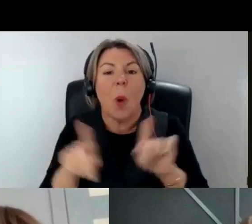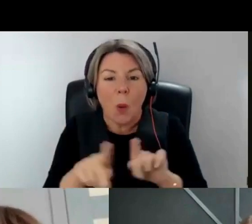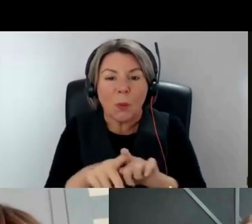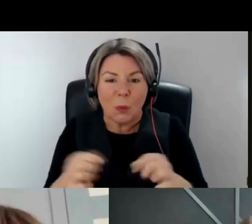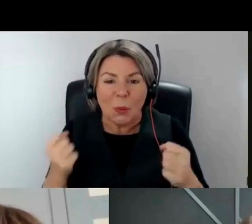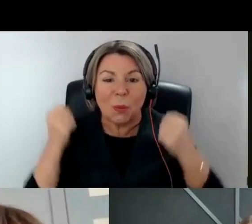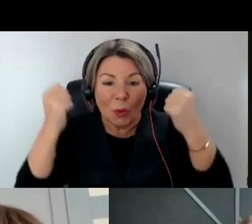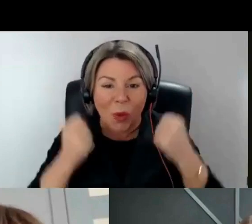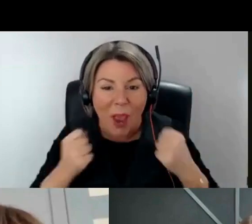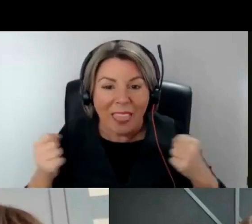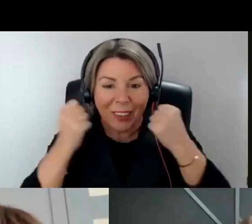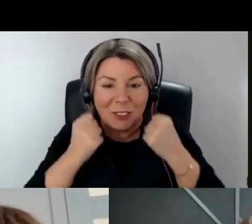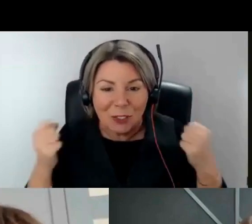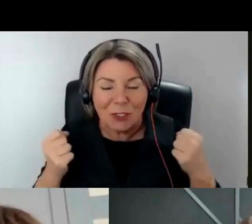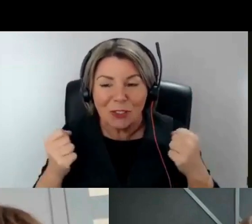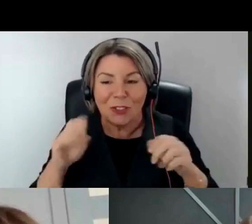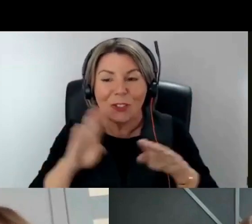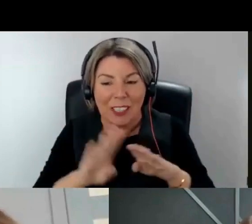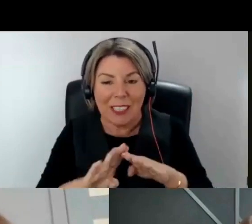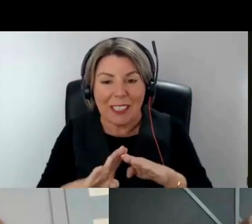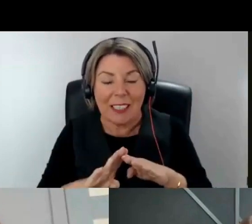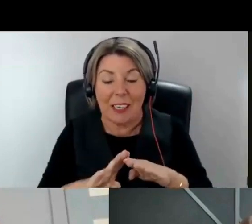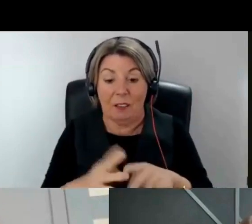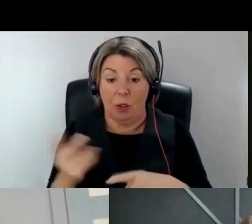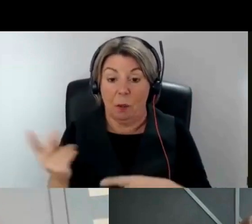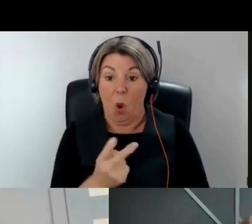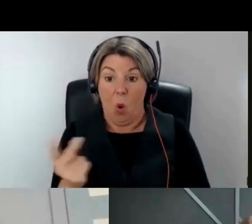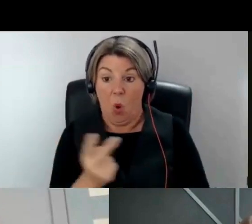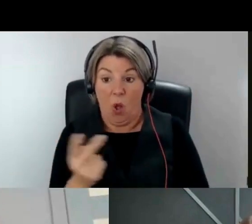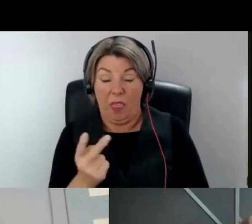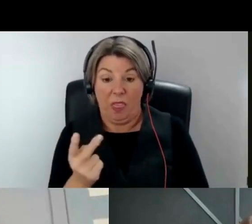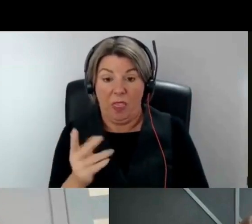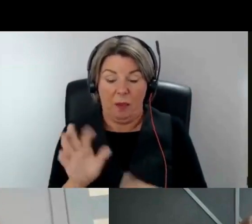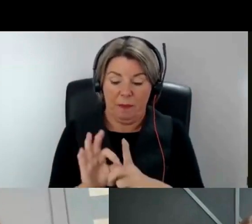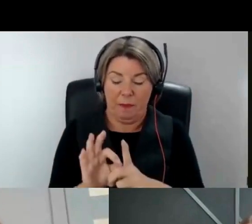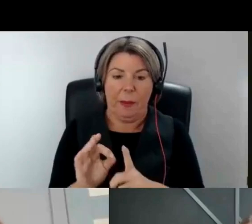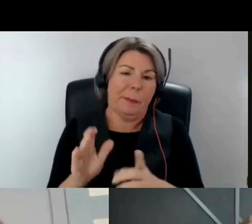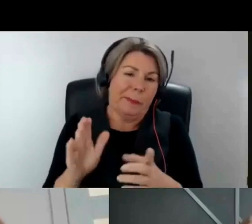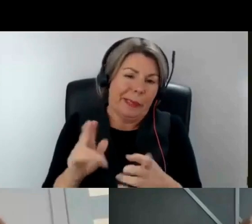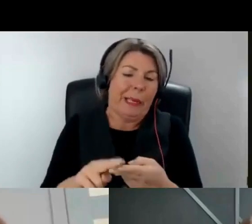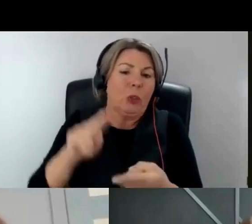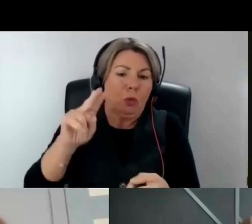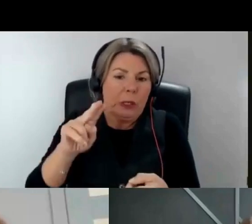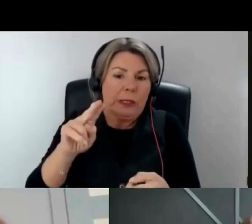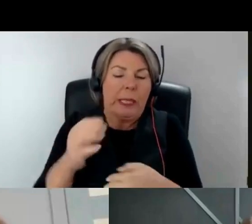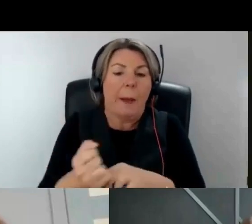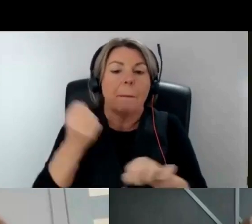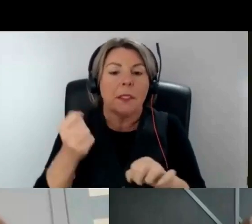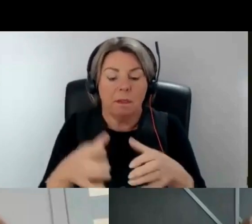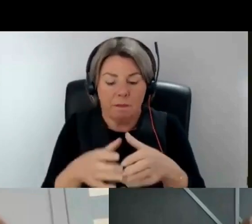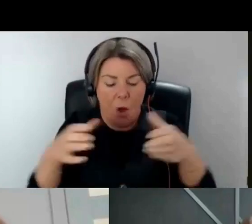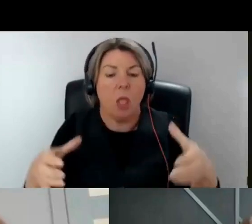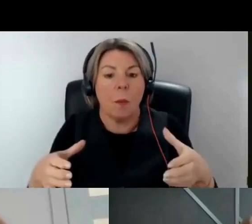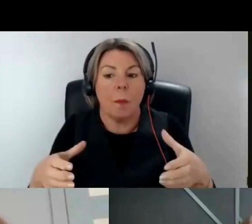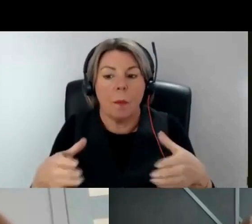strength training. But if you're doing the strength training and taking it, it slightly increases muscle volume. So that's potentially